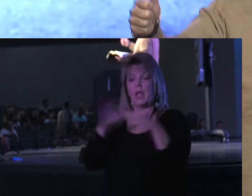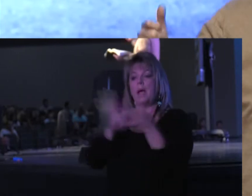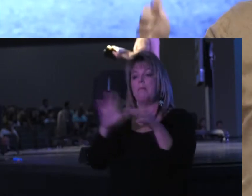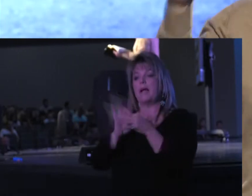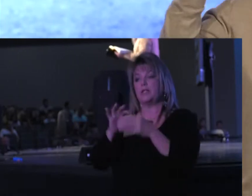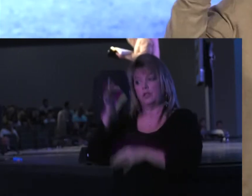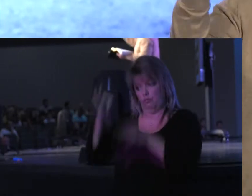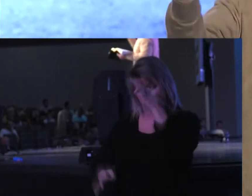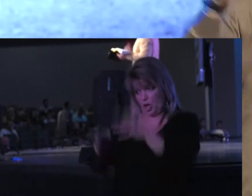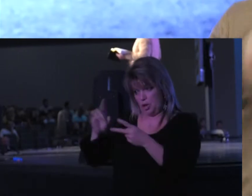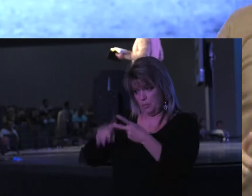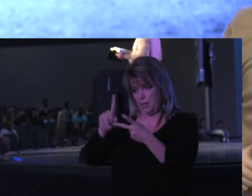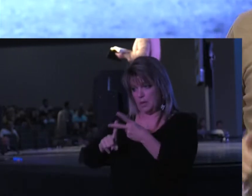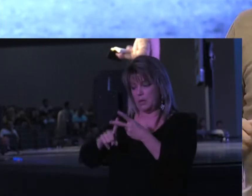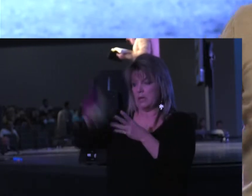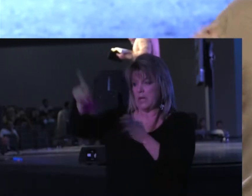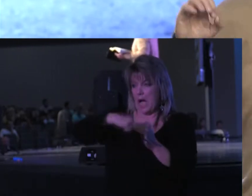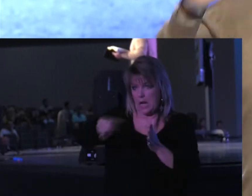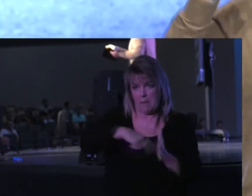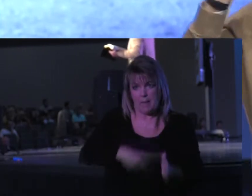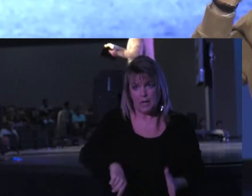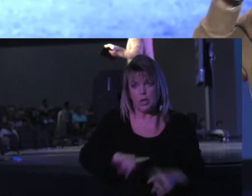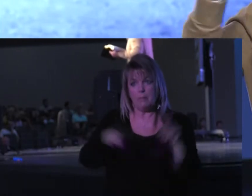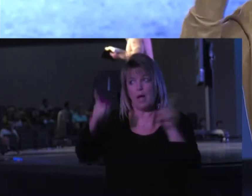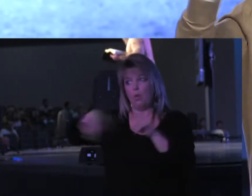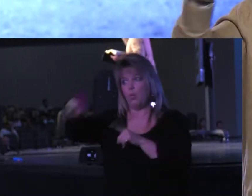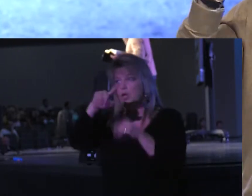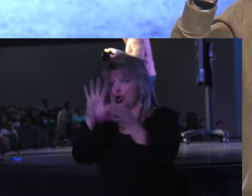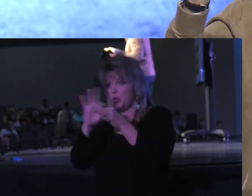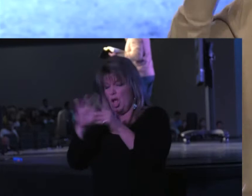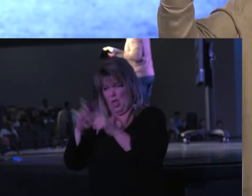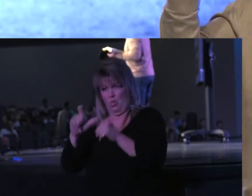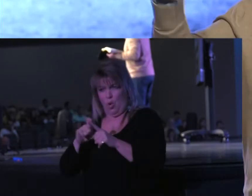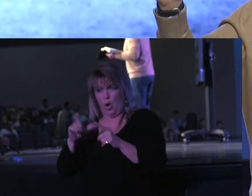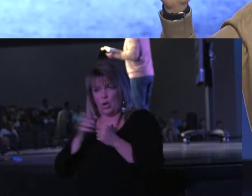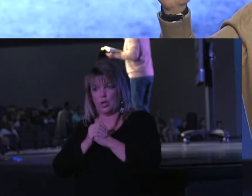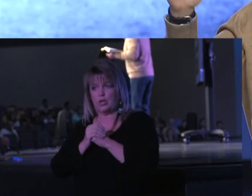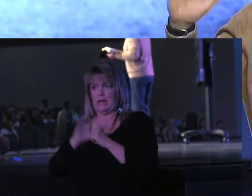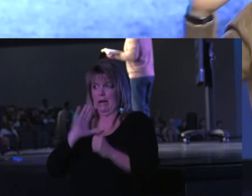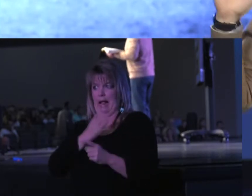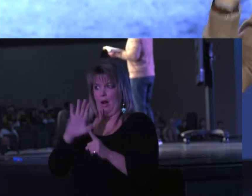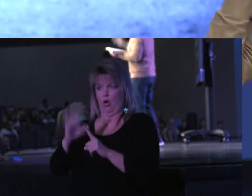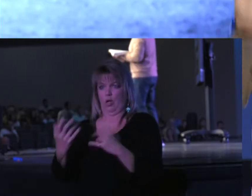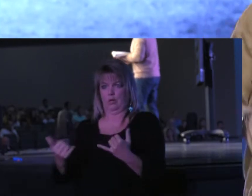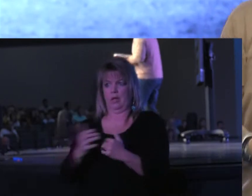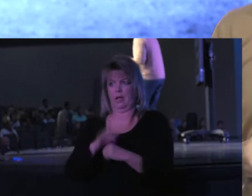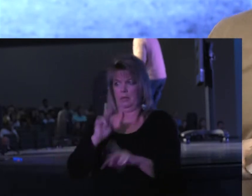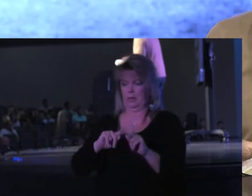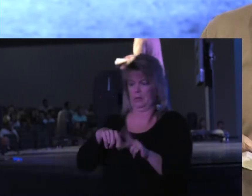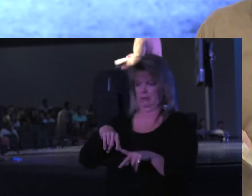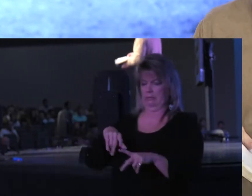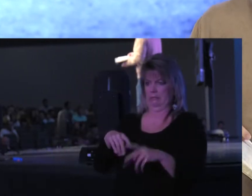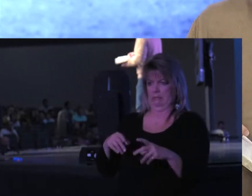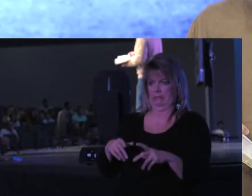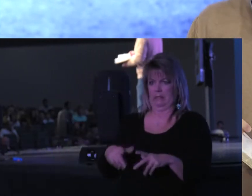of judgment and condemnation. But when you say those words in our culture, people immediately picture